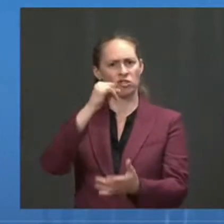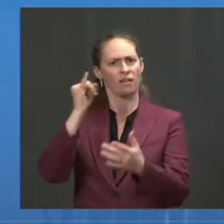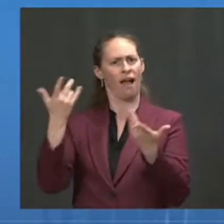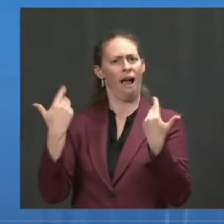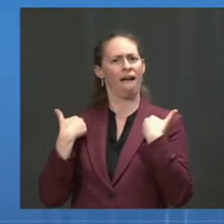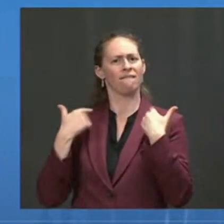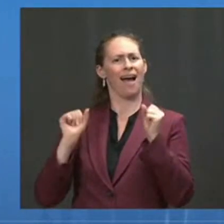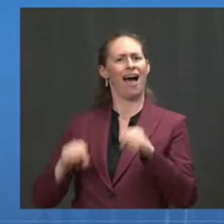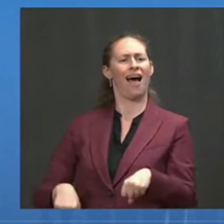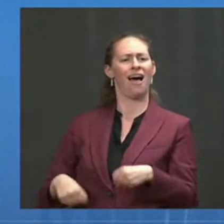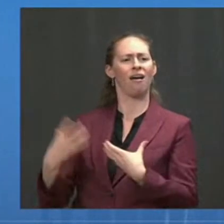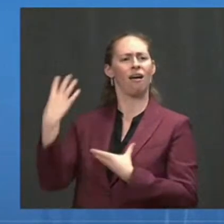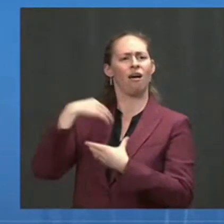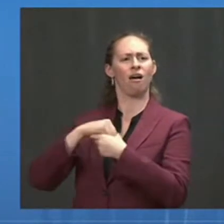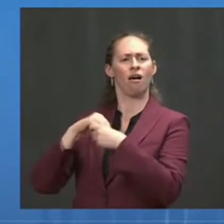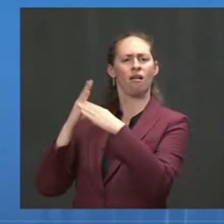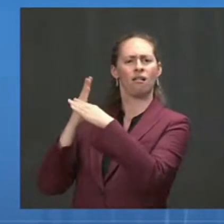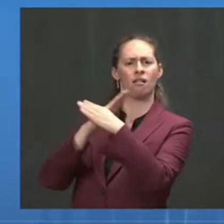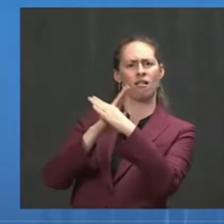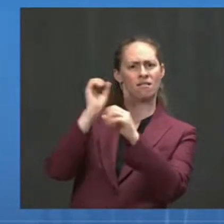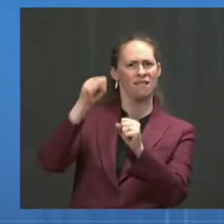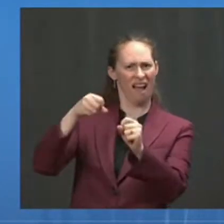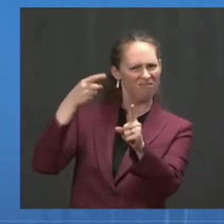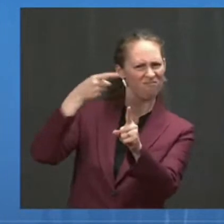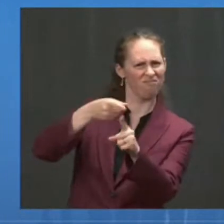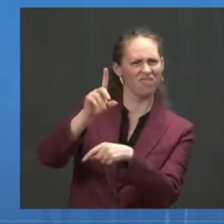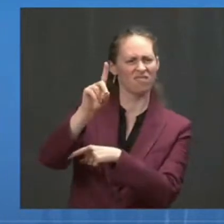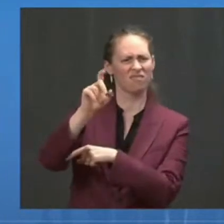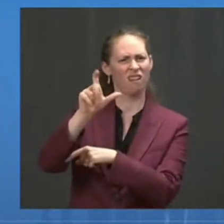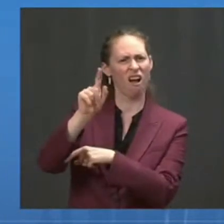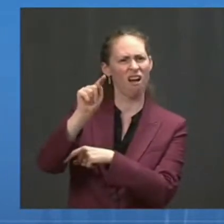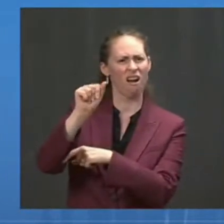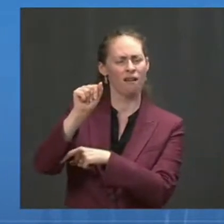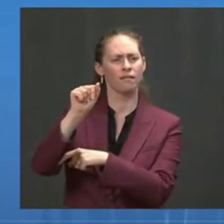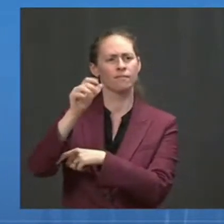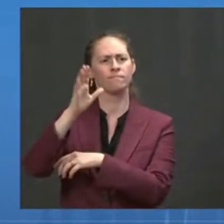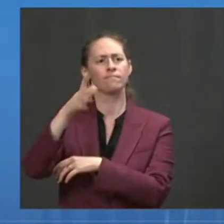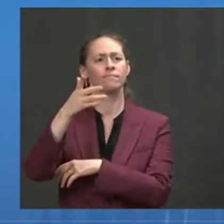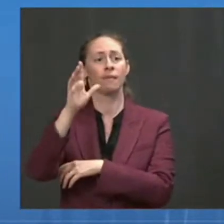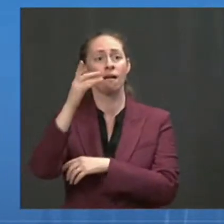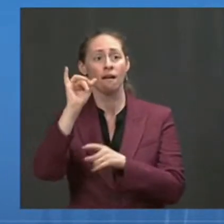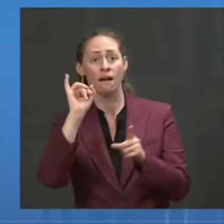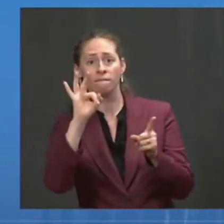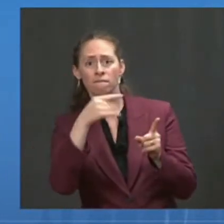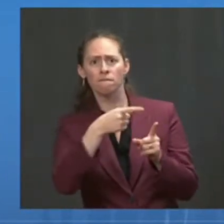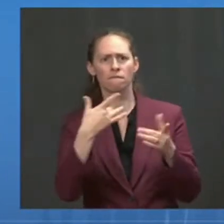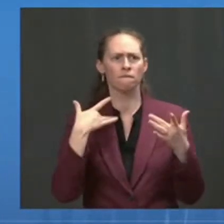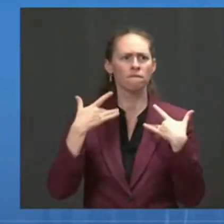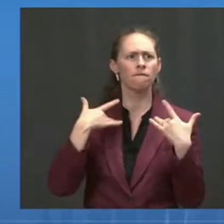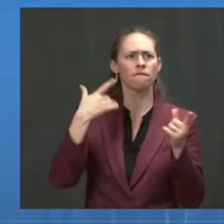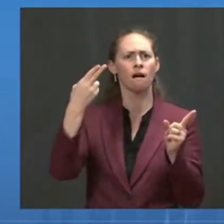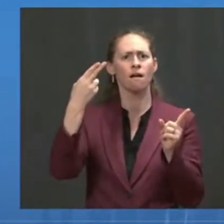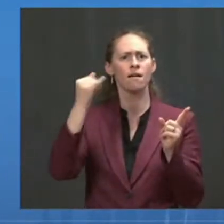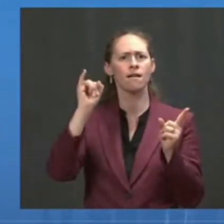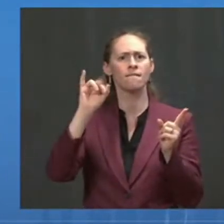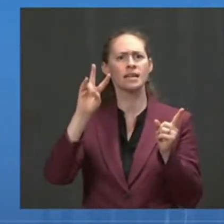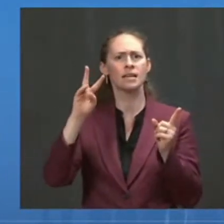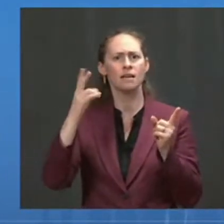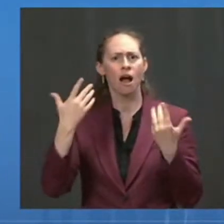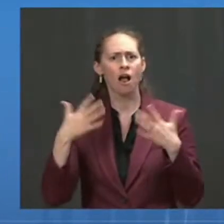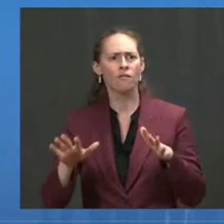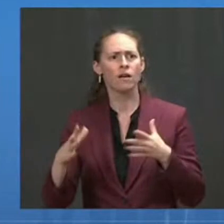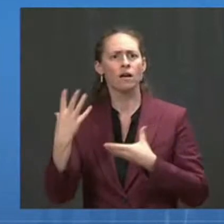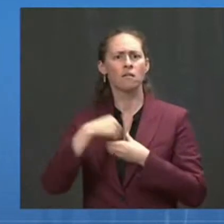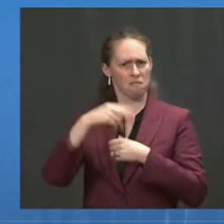in the context of people who might have HIV. Next slide. Finally, if you look at breakthrough infections, which